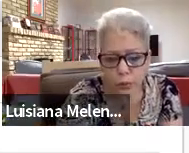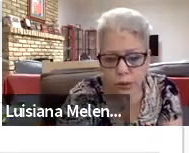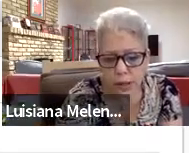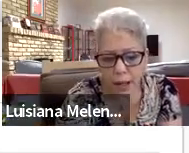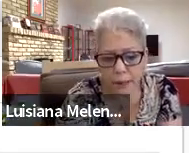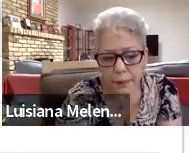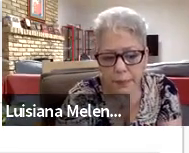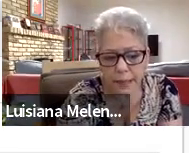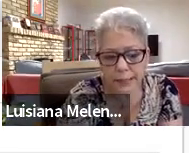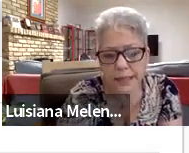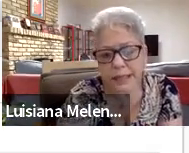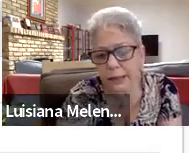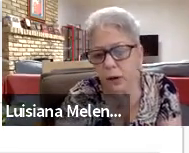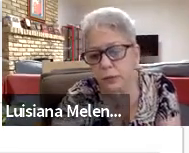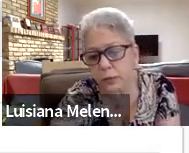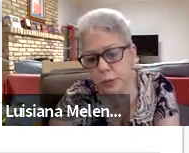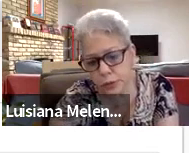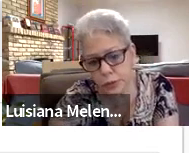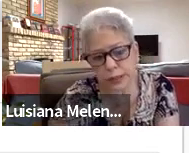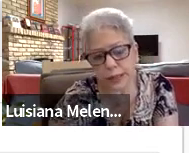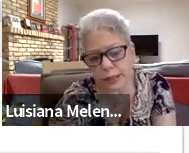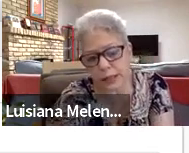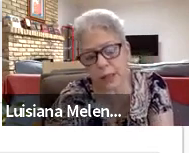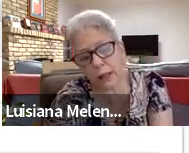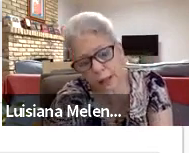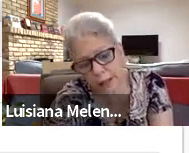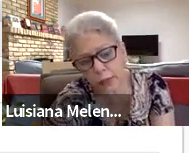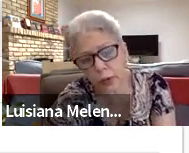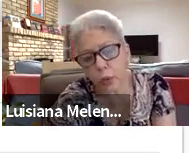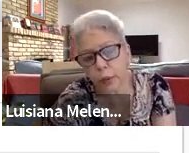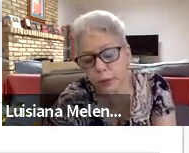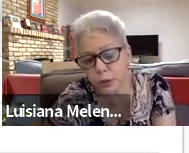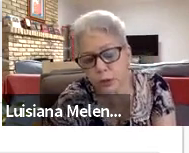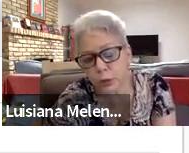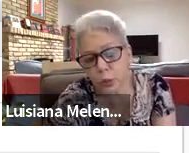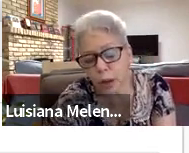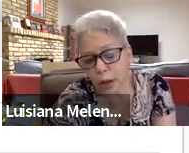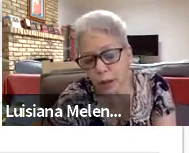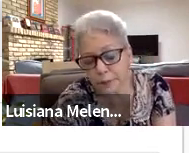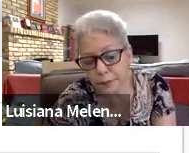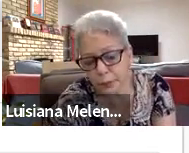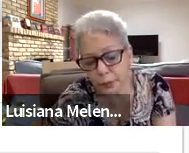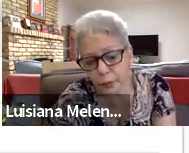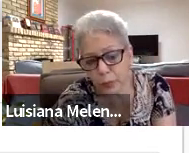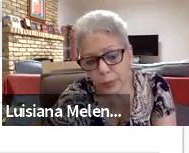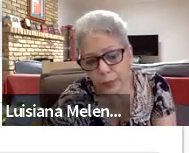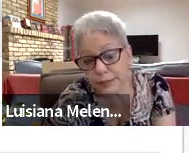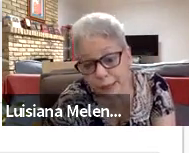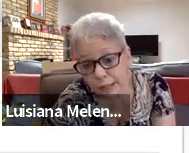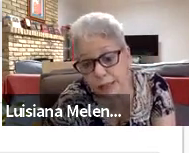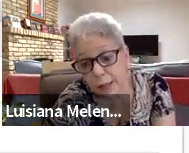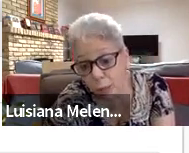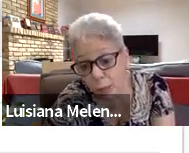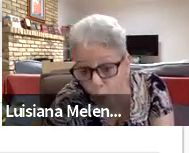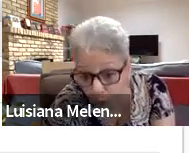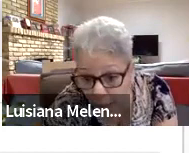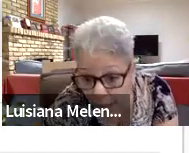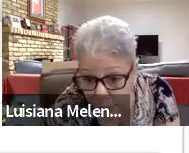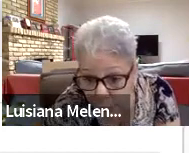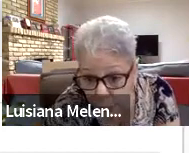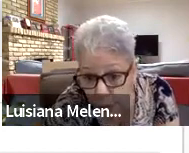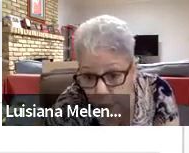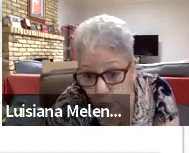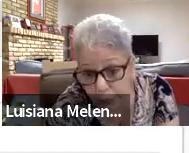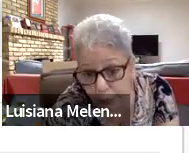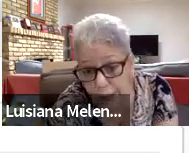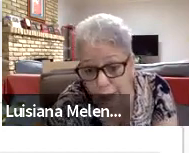shows um that the state contribution is either going to um you know stay the same or